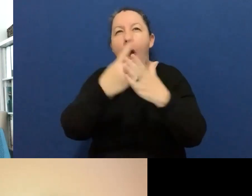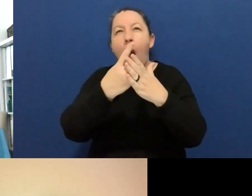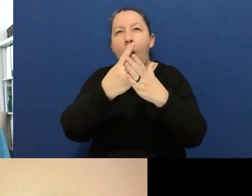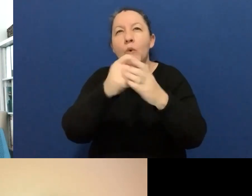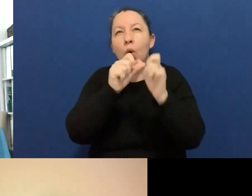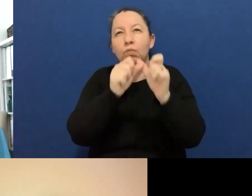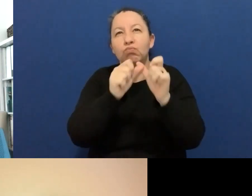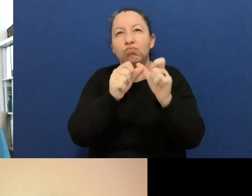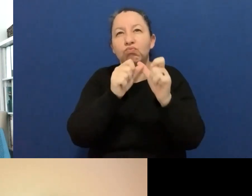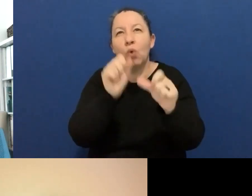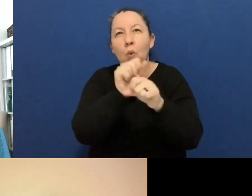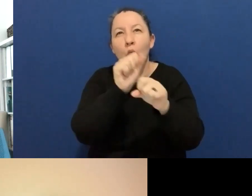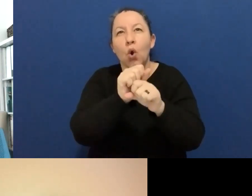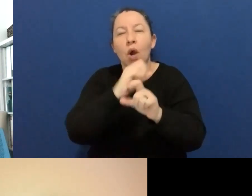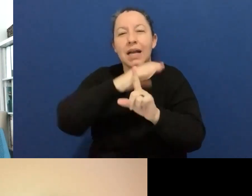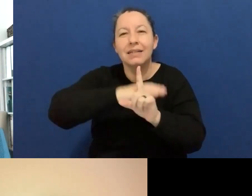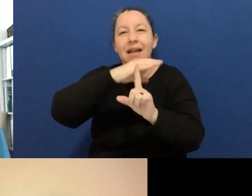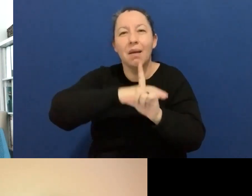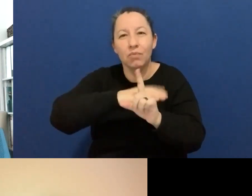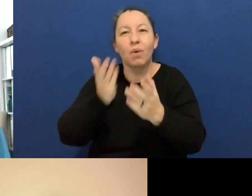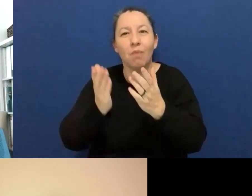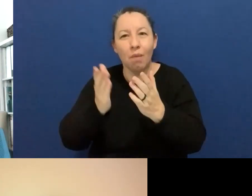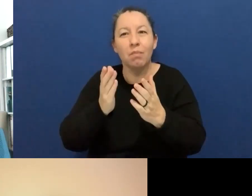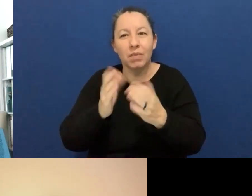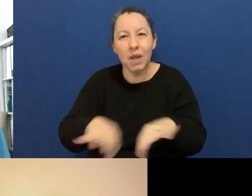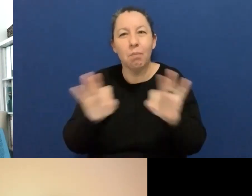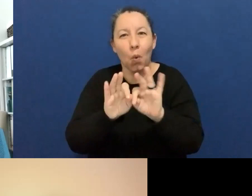The temperature was probably an aspect, but